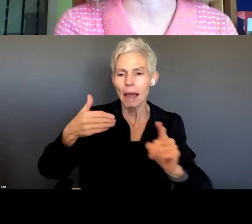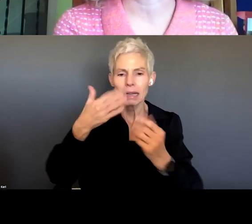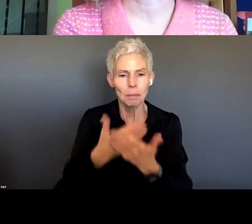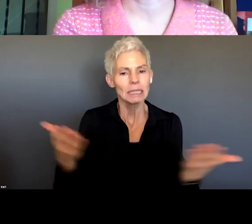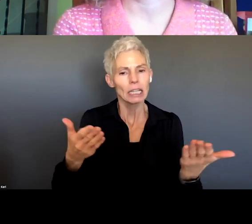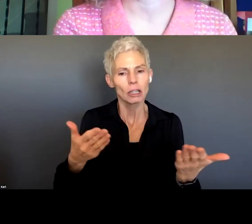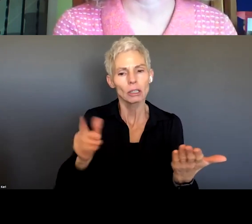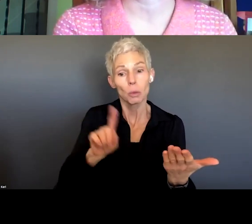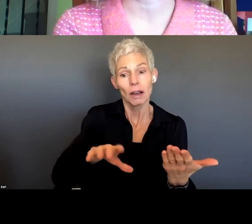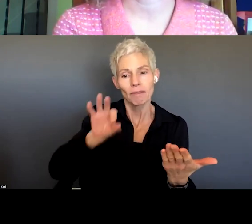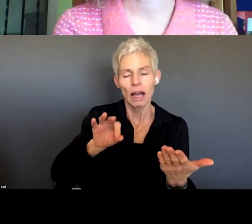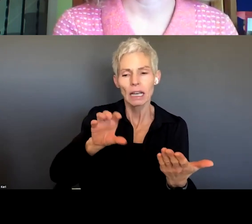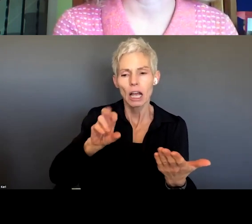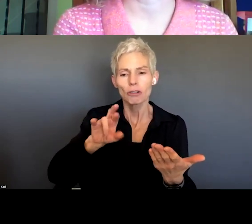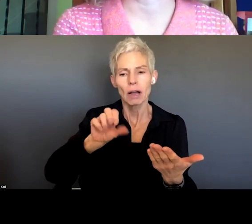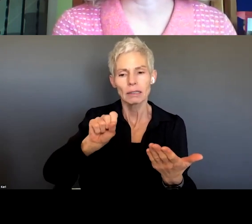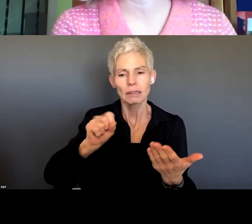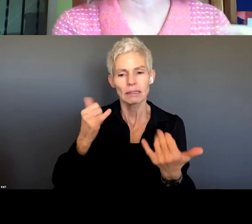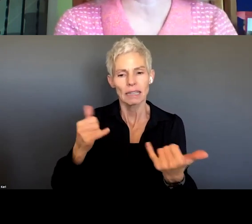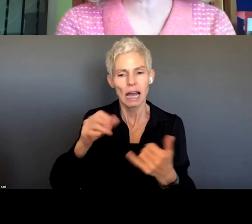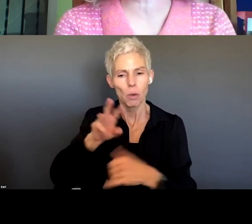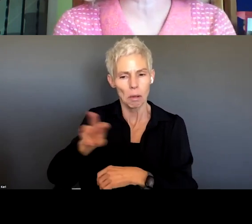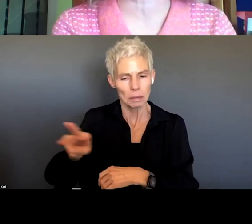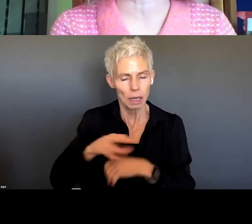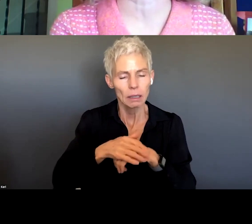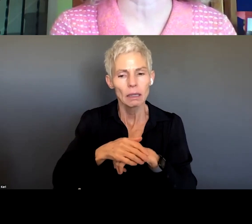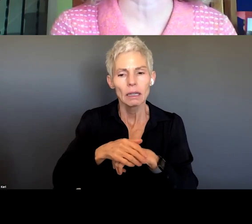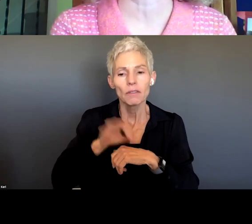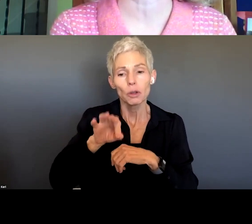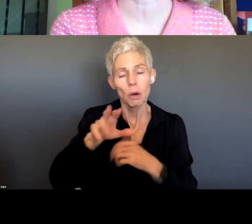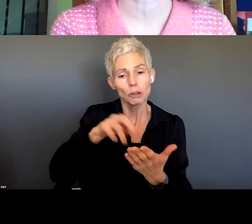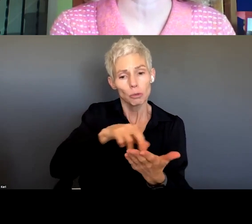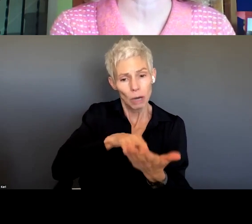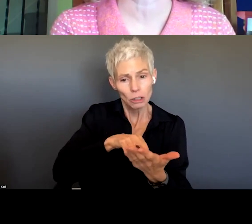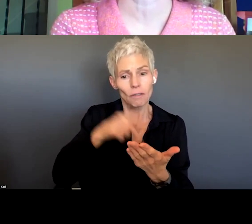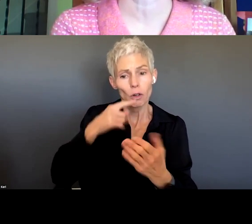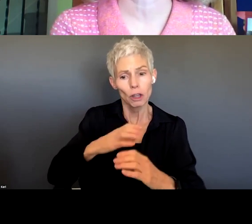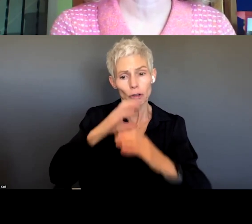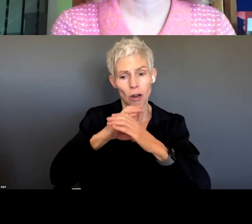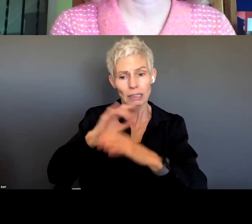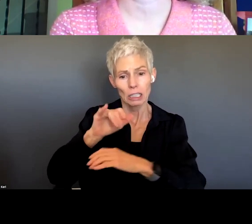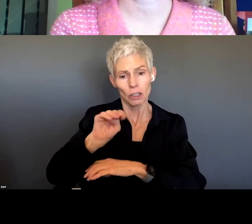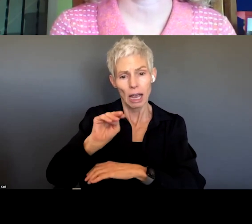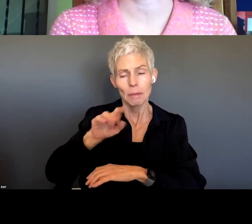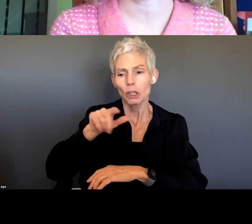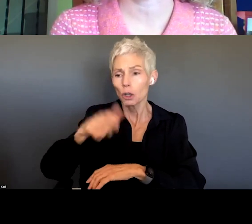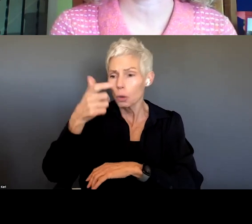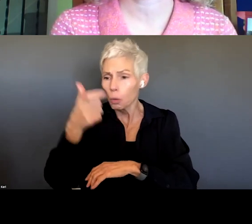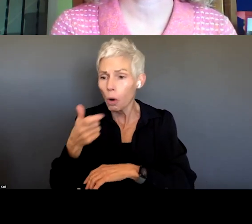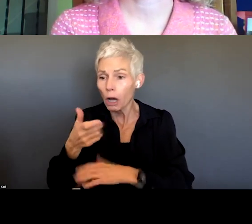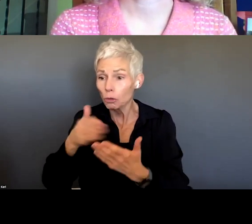Now website. And if you want to register for the Crisis Jam and you're watching this by YouTube, that's the